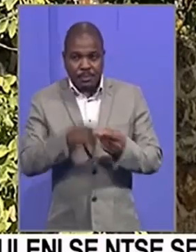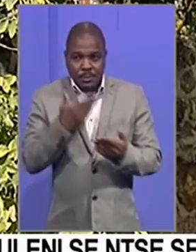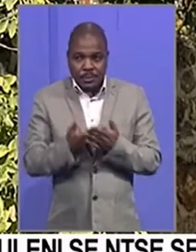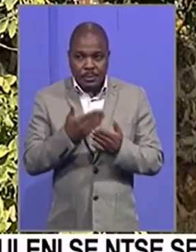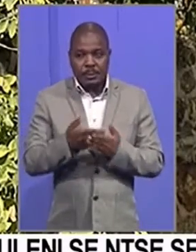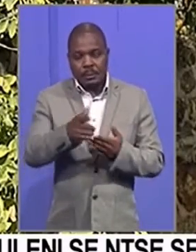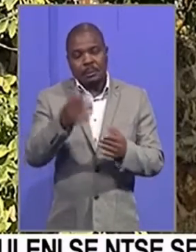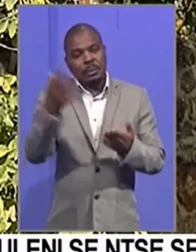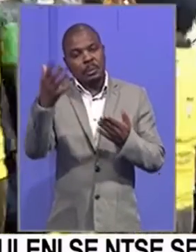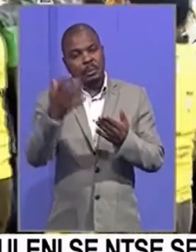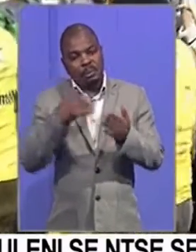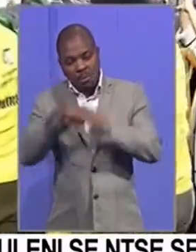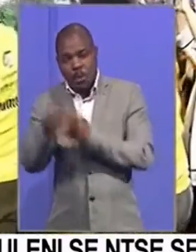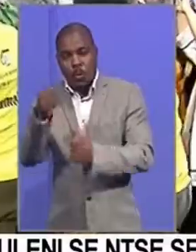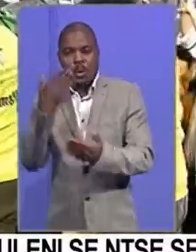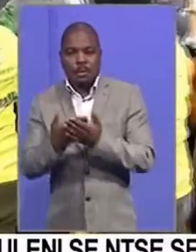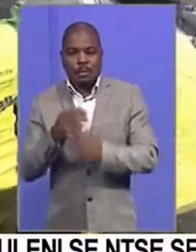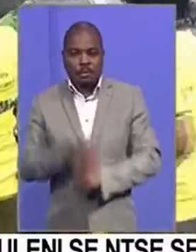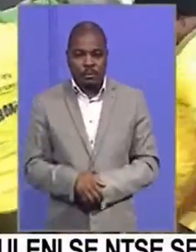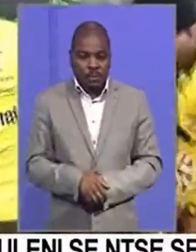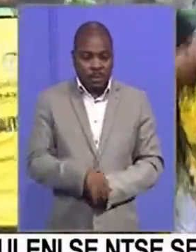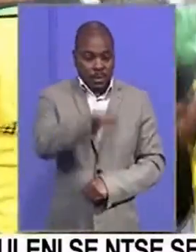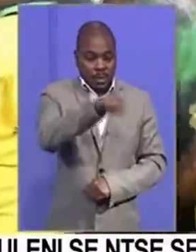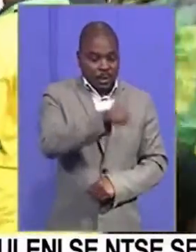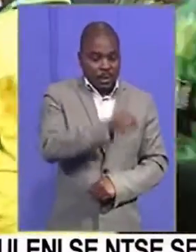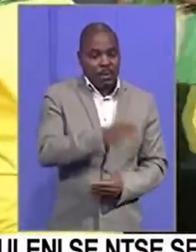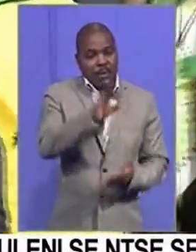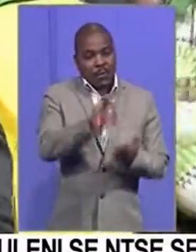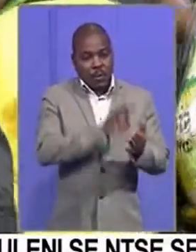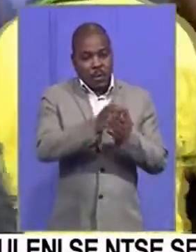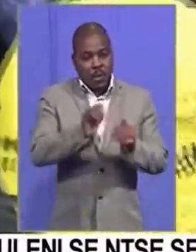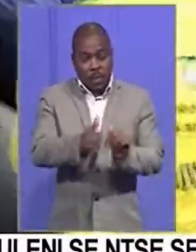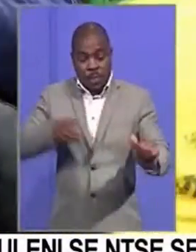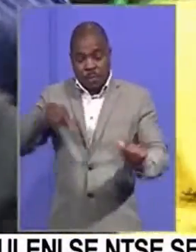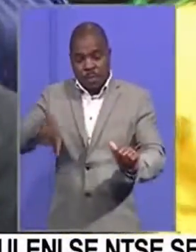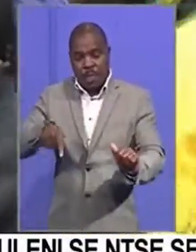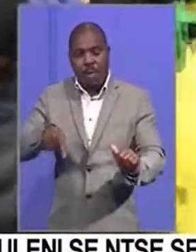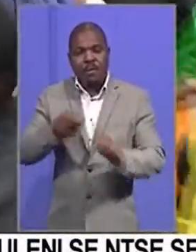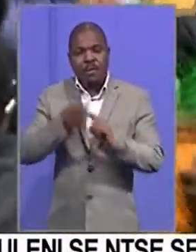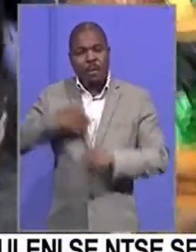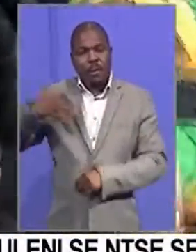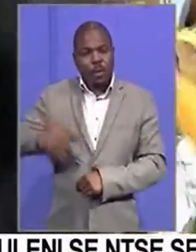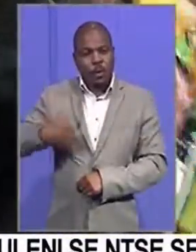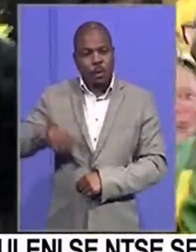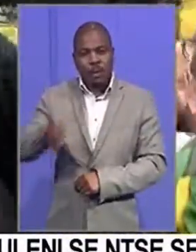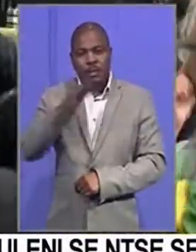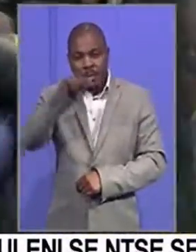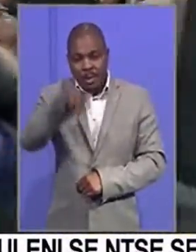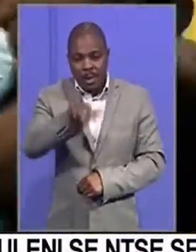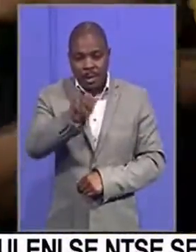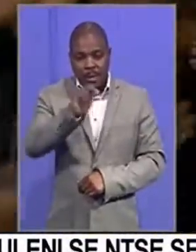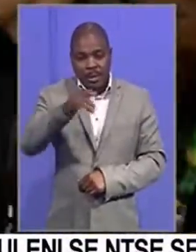take the conference to the court. Ka lebaka la Sephetho se salletse morao sa Ekurhuleni, ha wa hlaka hore na